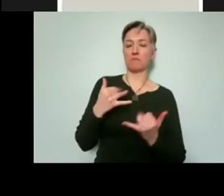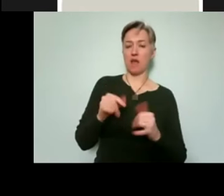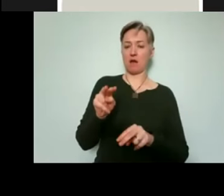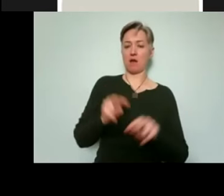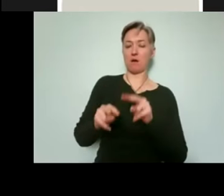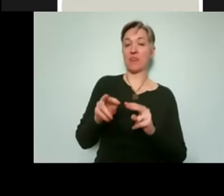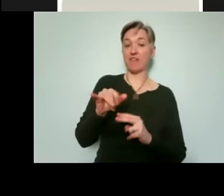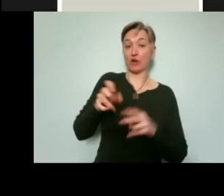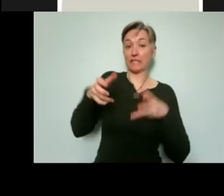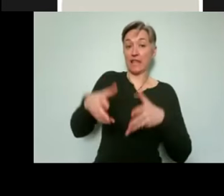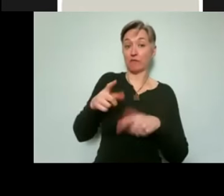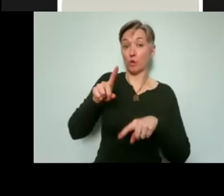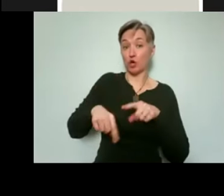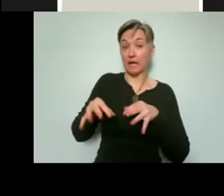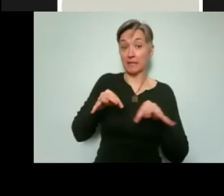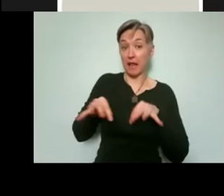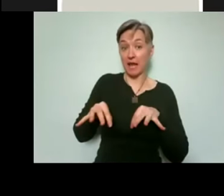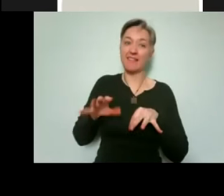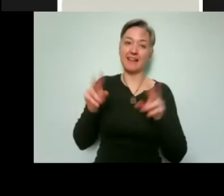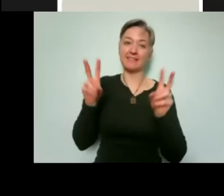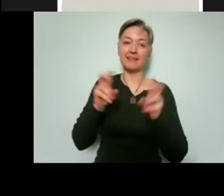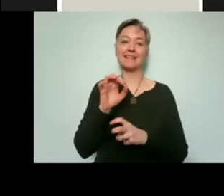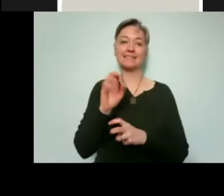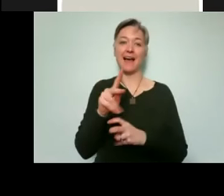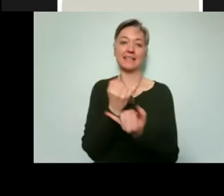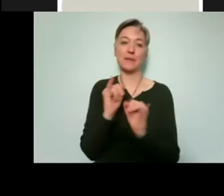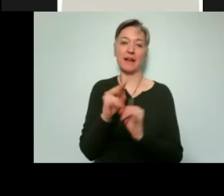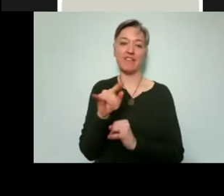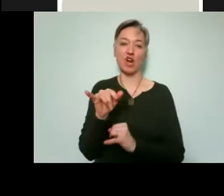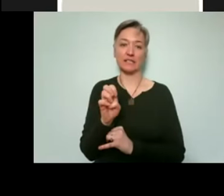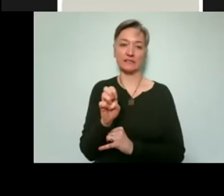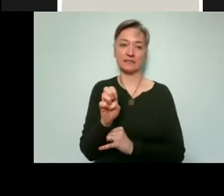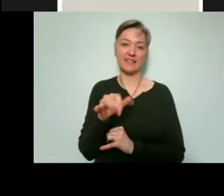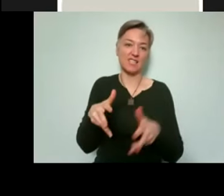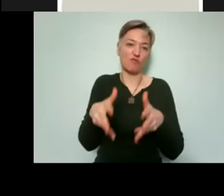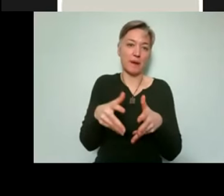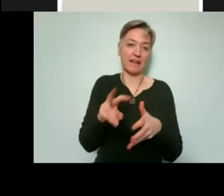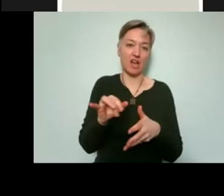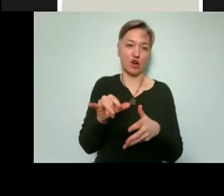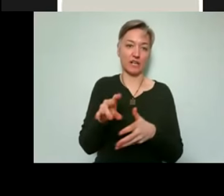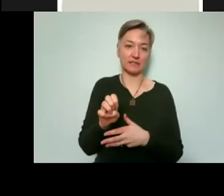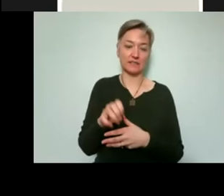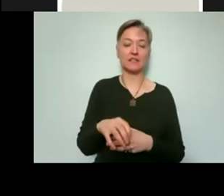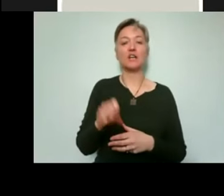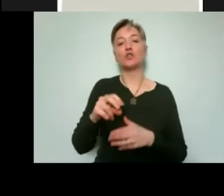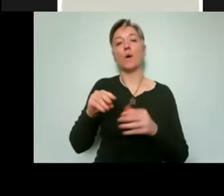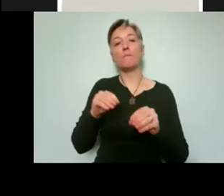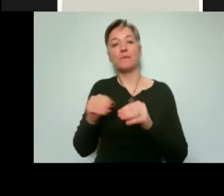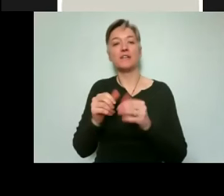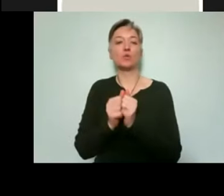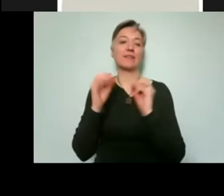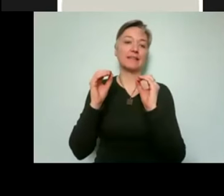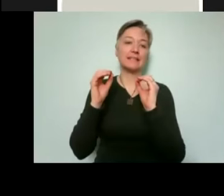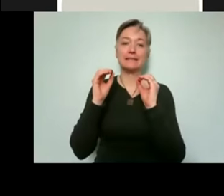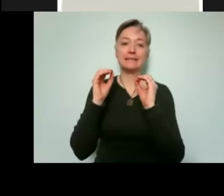couldn't explain. And we call that task independent variance. It's sort of the remaining variance. So they're, in other words, movements that have like zero to